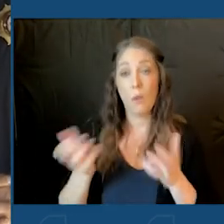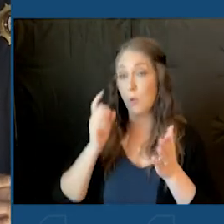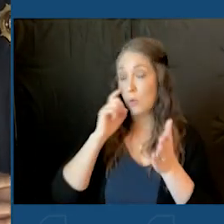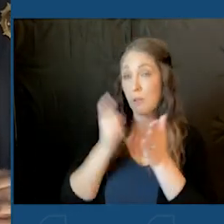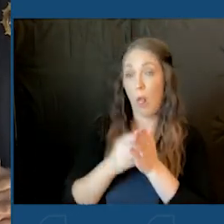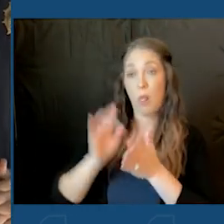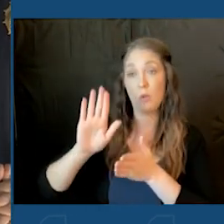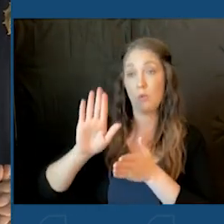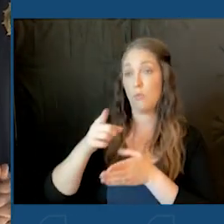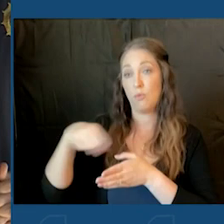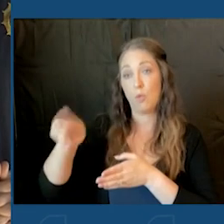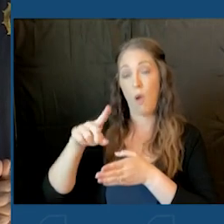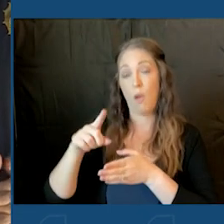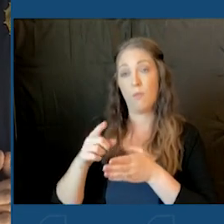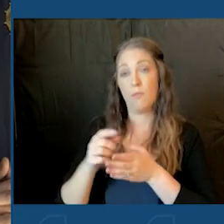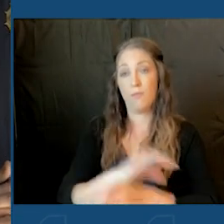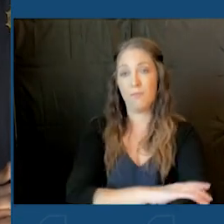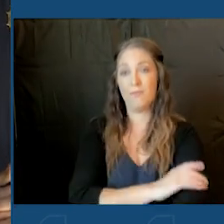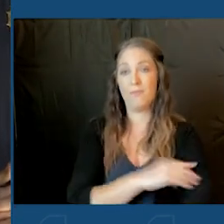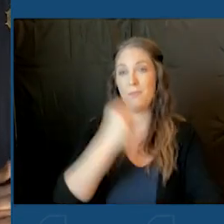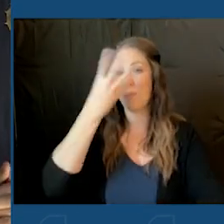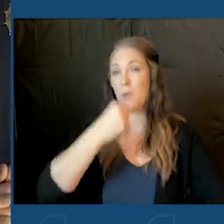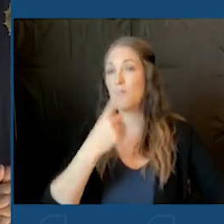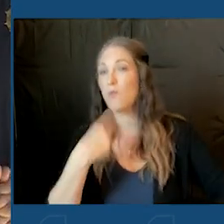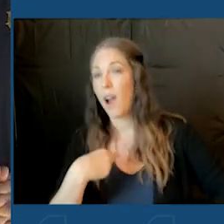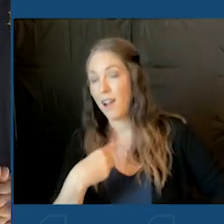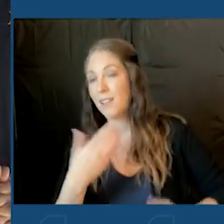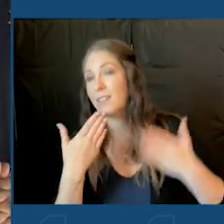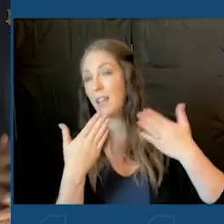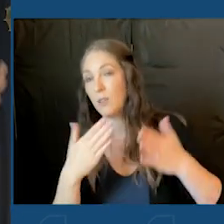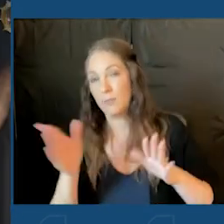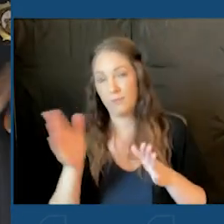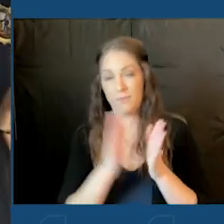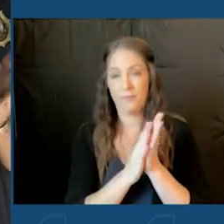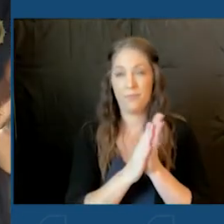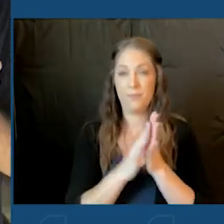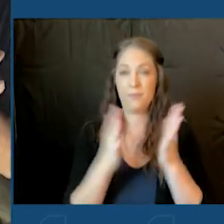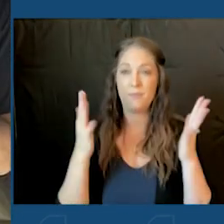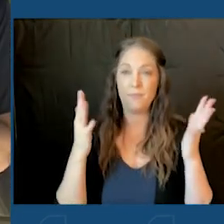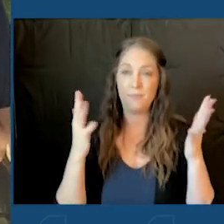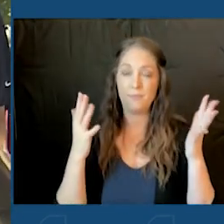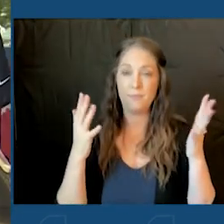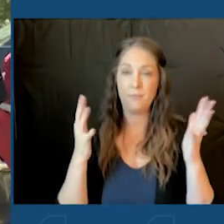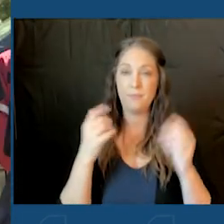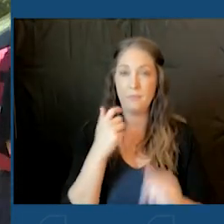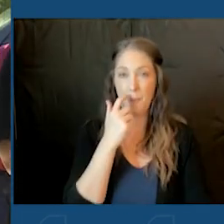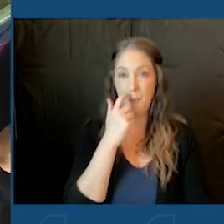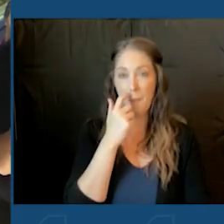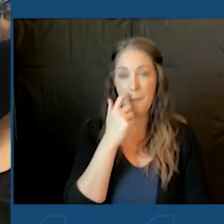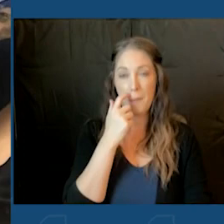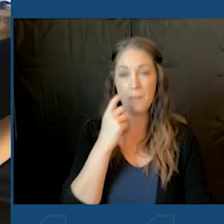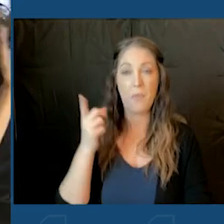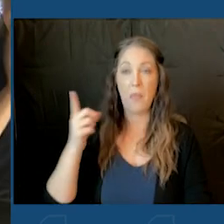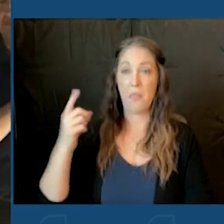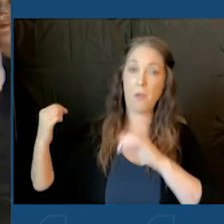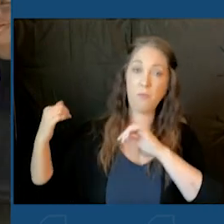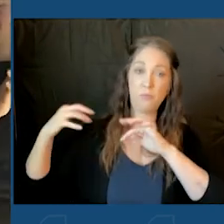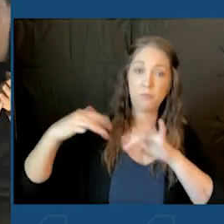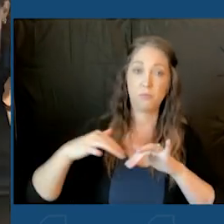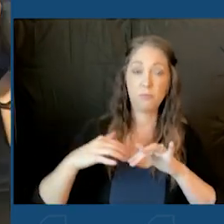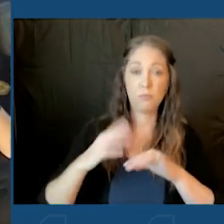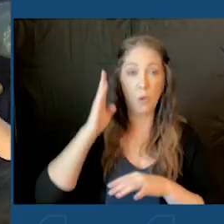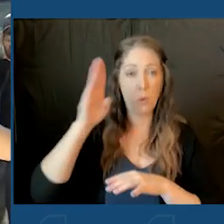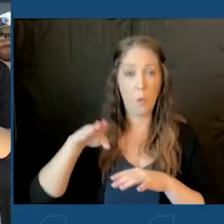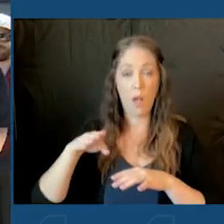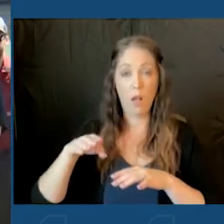presence here today, wearing the beautiful red. So thank you, thank you. So now, they got here, they're heading right up, and a